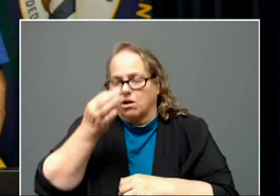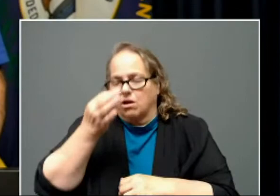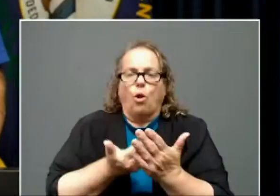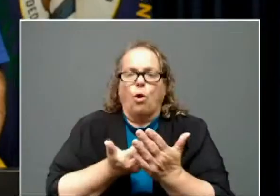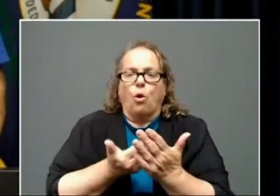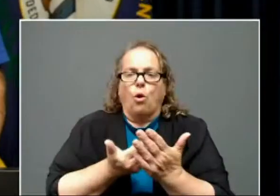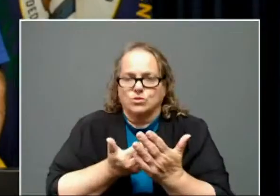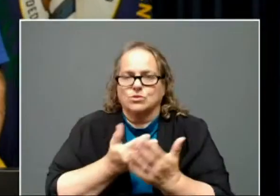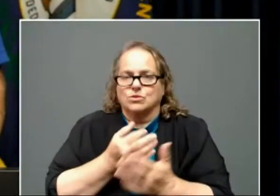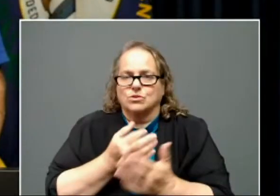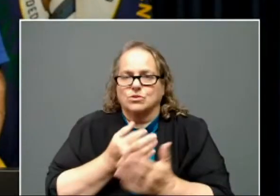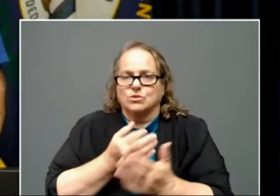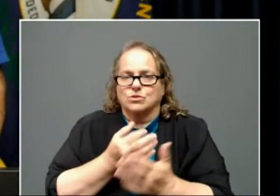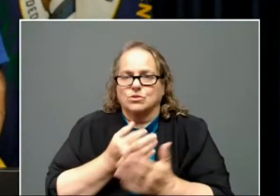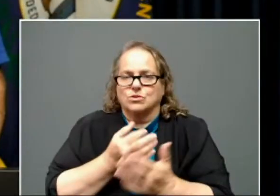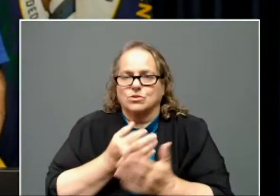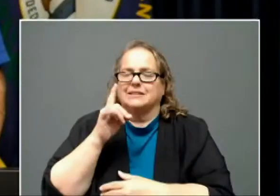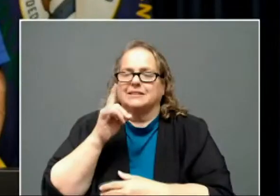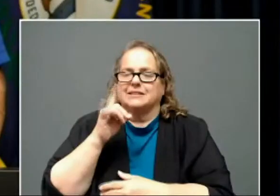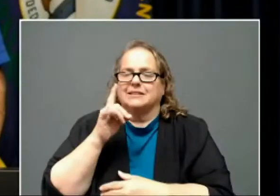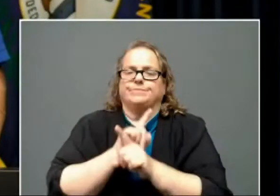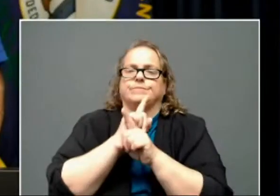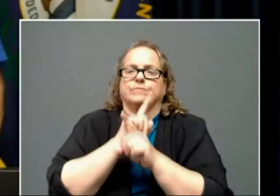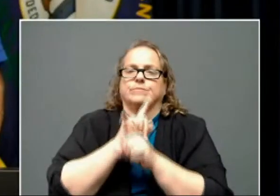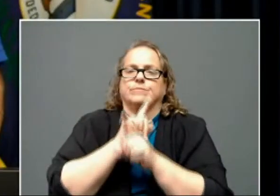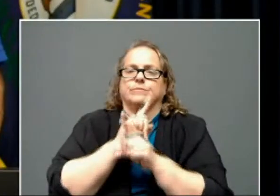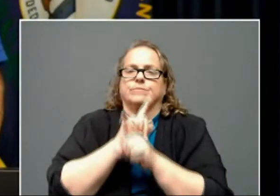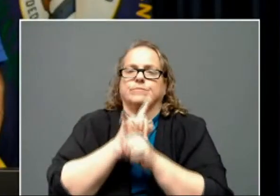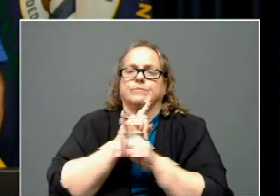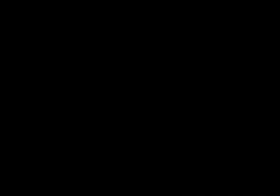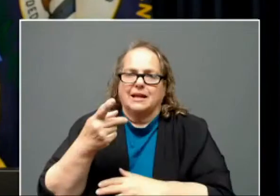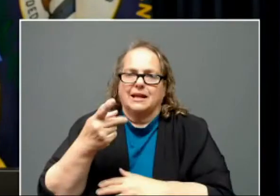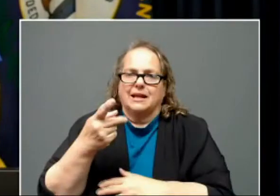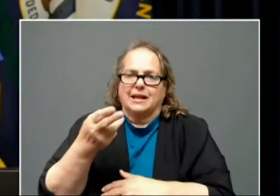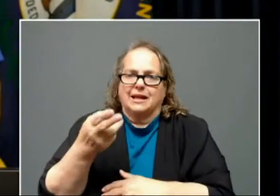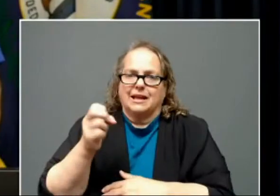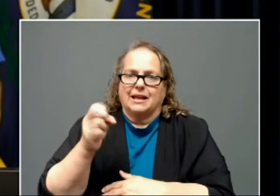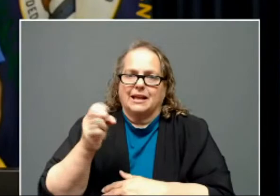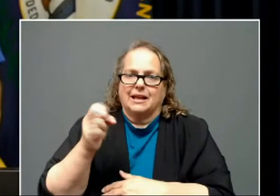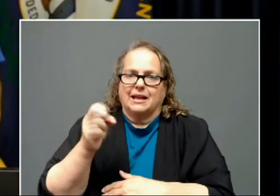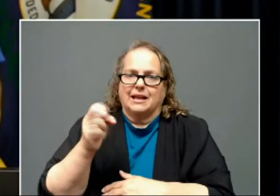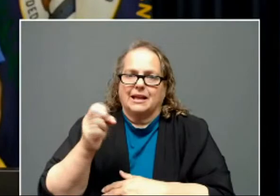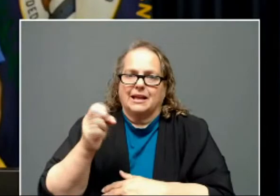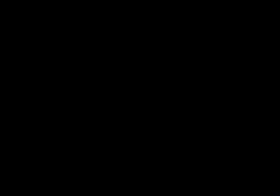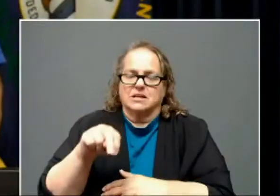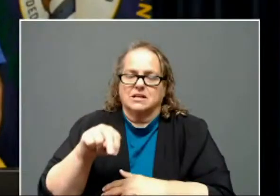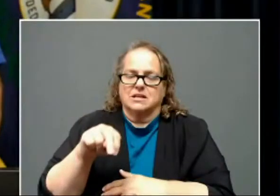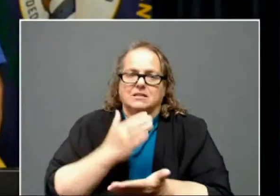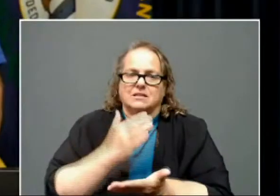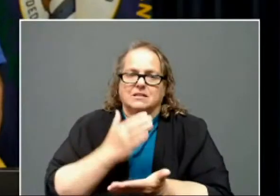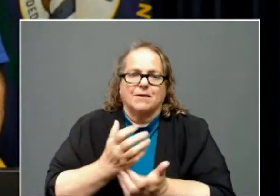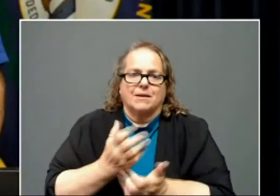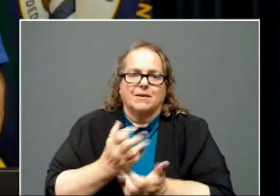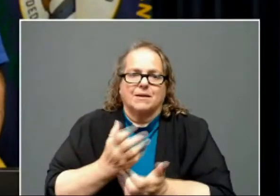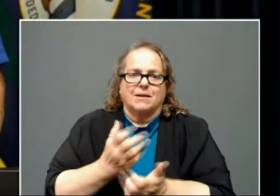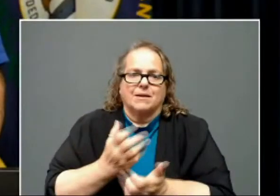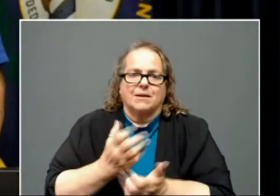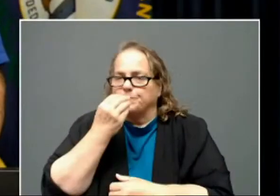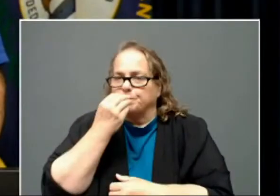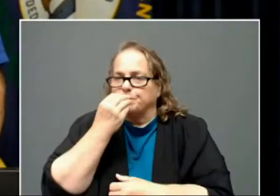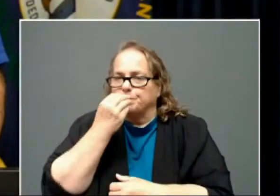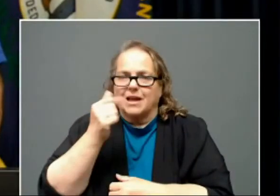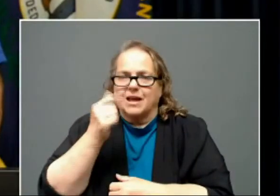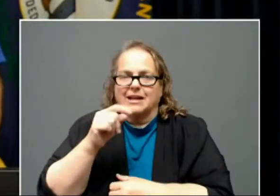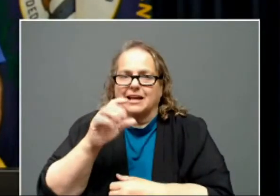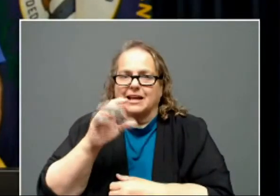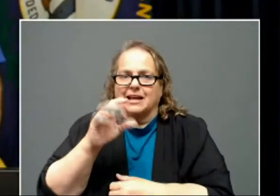woman in Henderson, stopping and getting something to eat, I think at the Sidewalk Cafe. And she looked at me and she